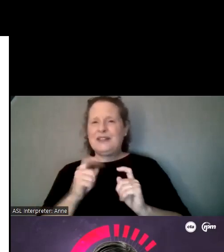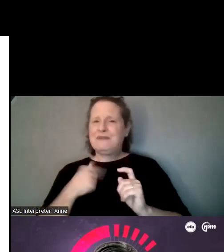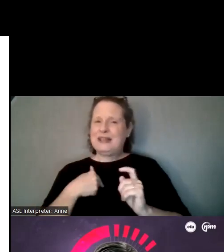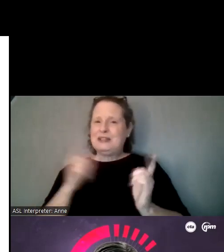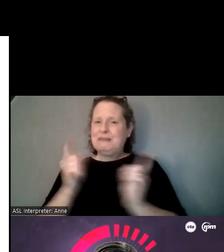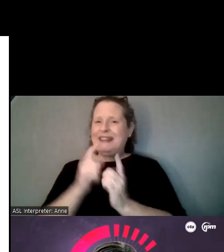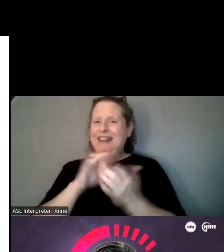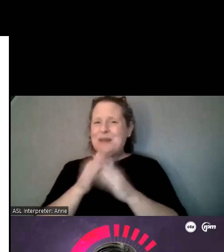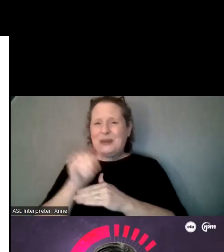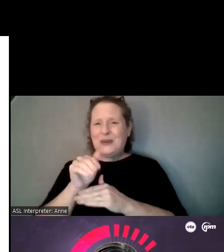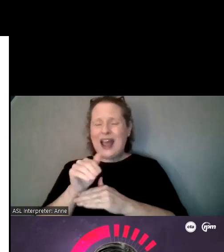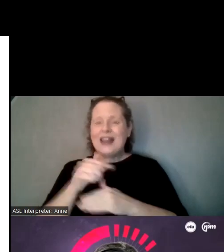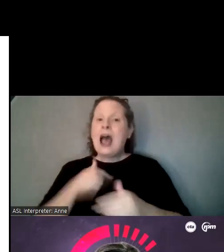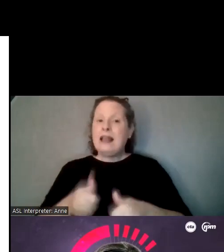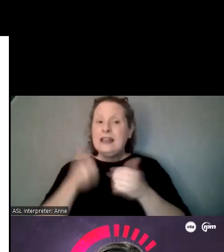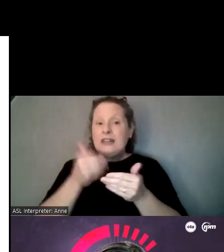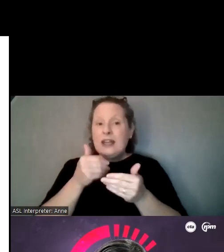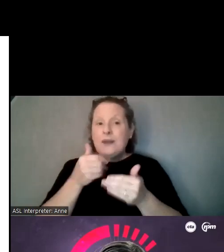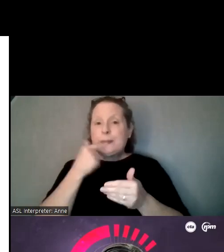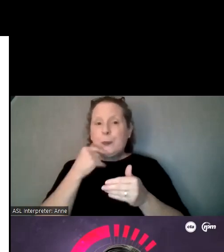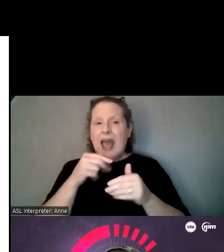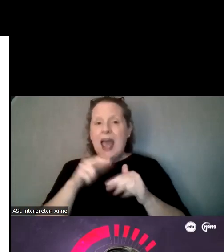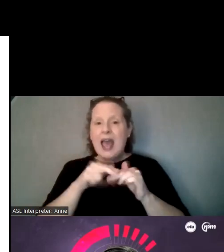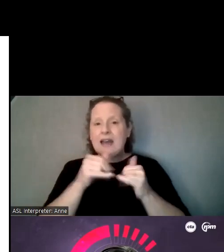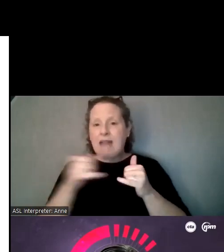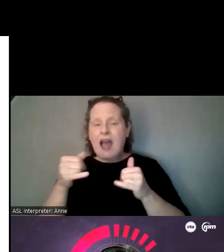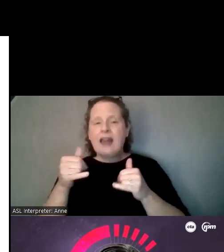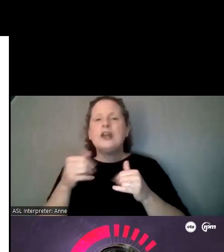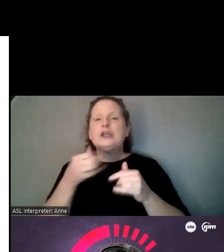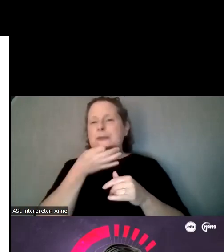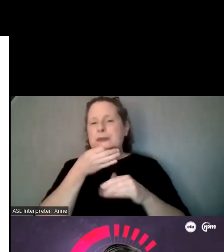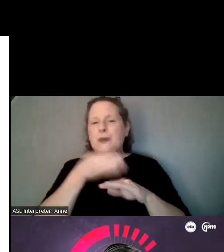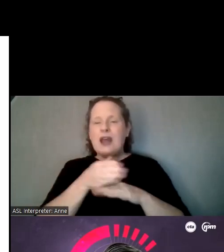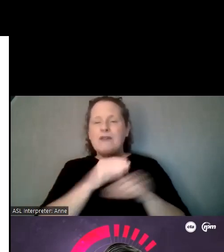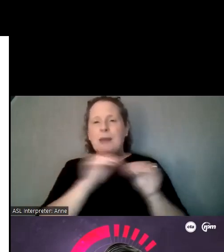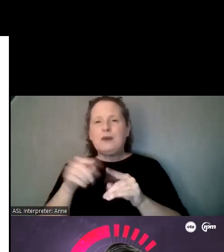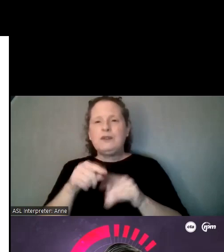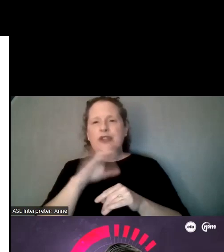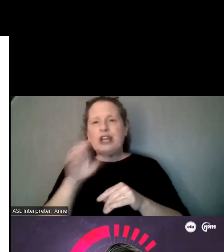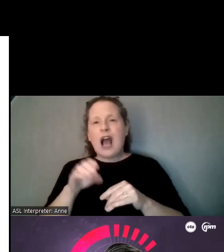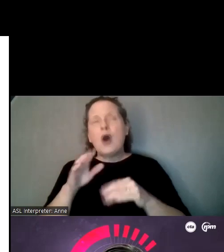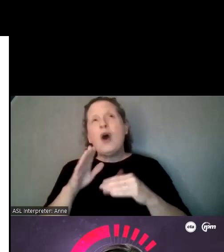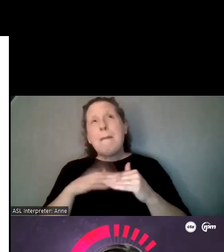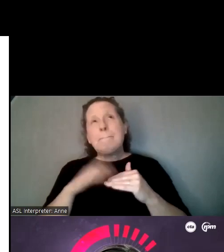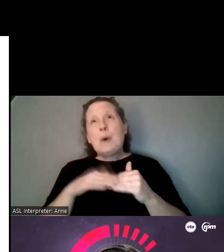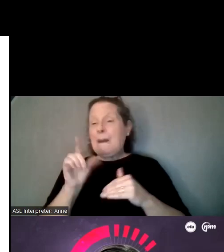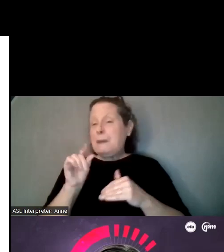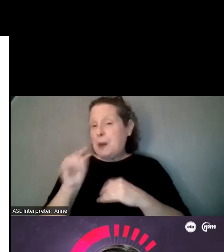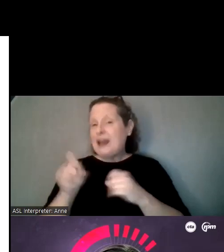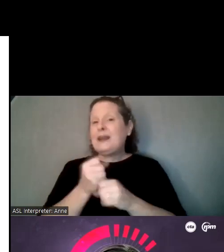I lived near this Red Line area shortly after I moved to Chicago, about more than 20 years